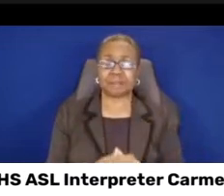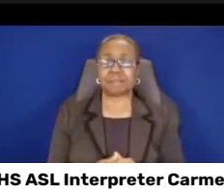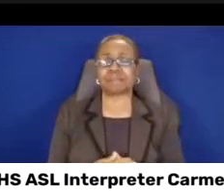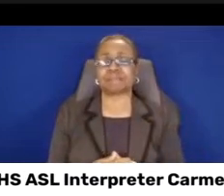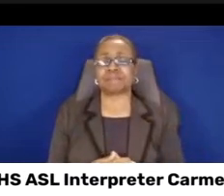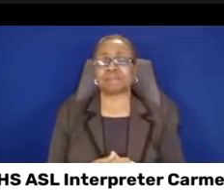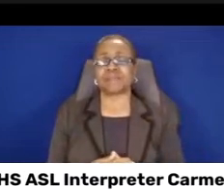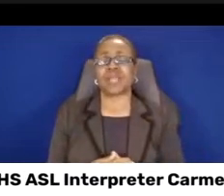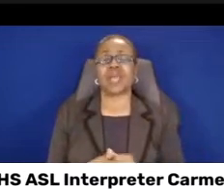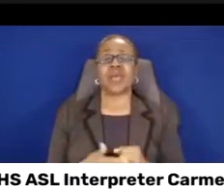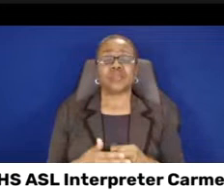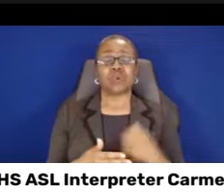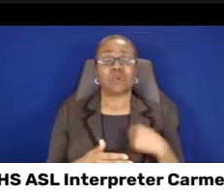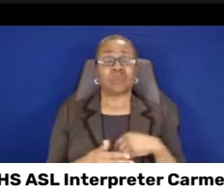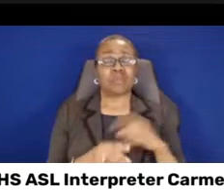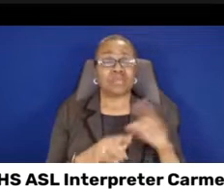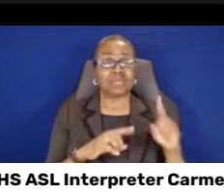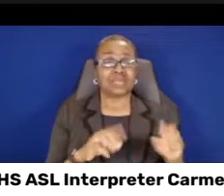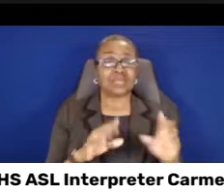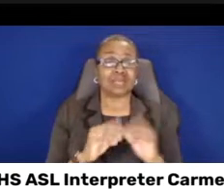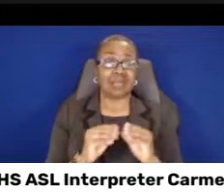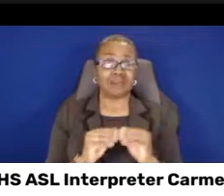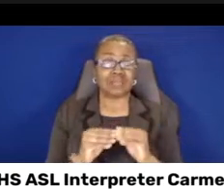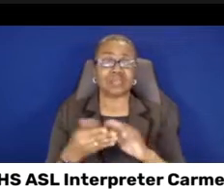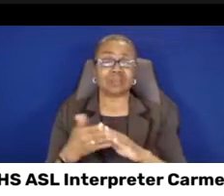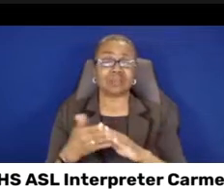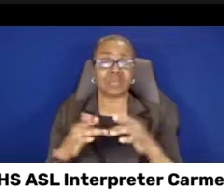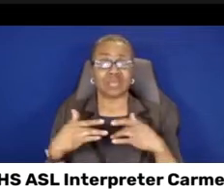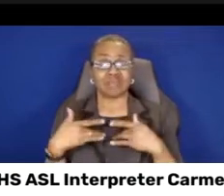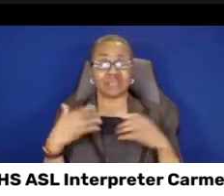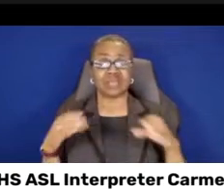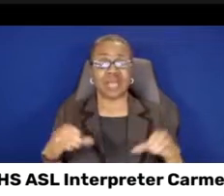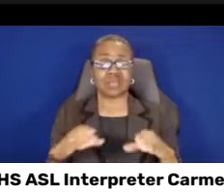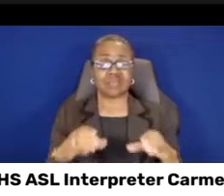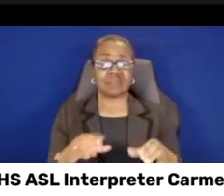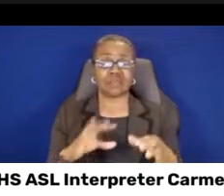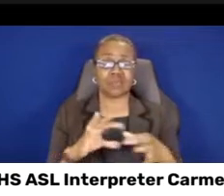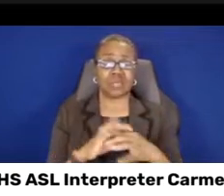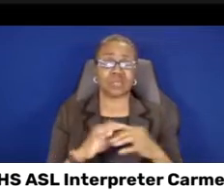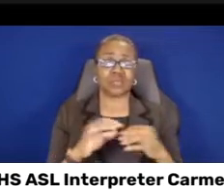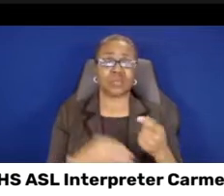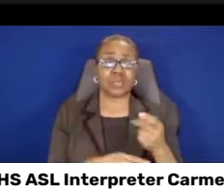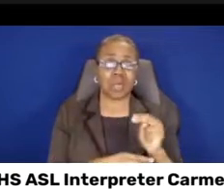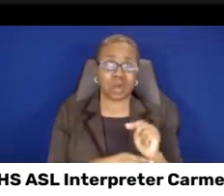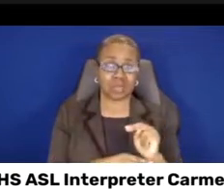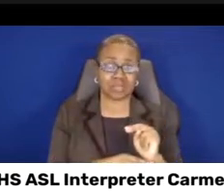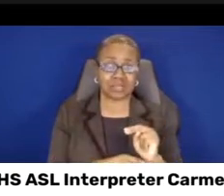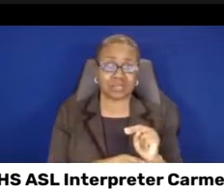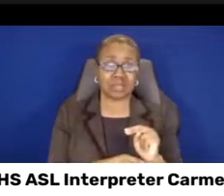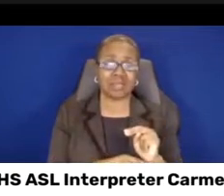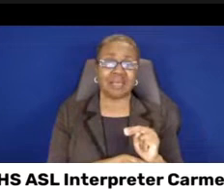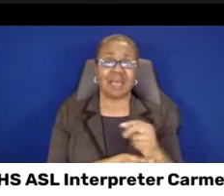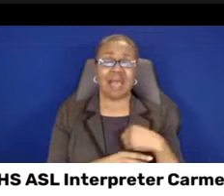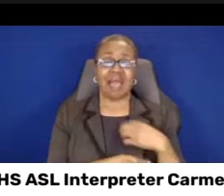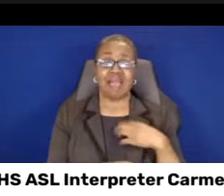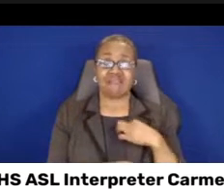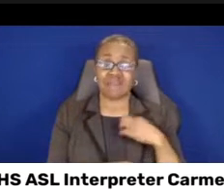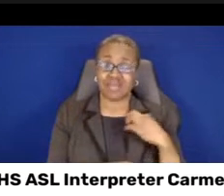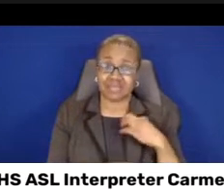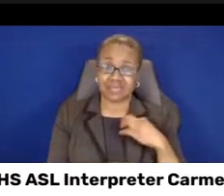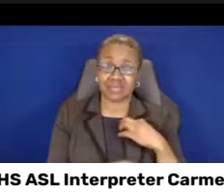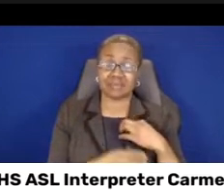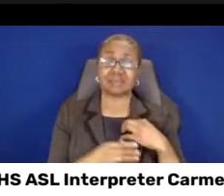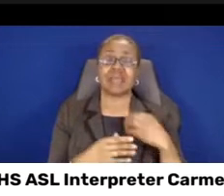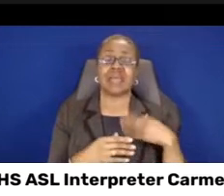So as a result, we have been attending conferences, community events, activities related to gardens. I have volunteered at gardens